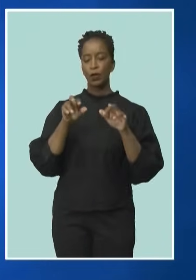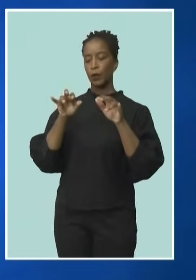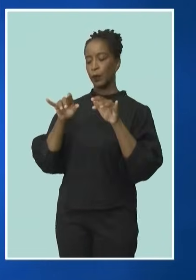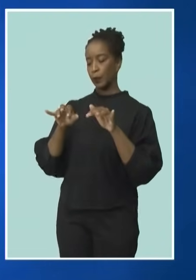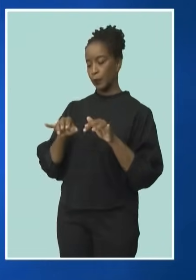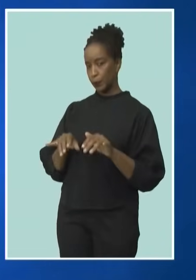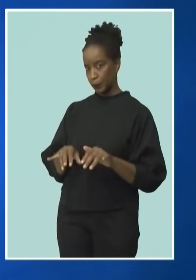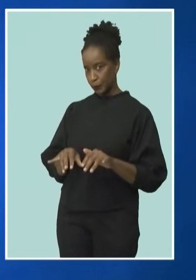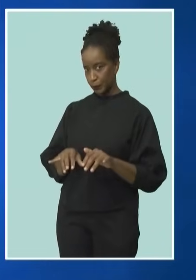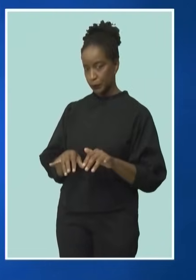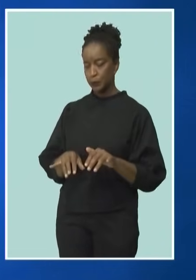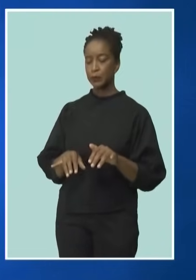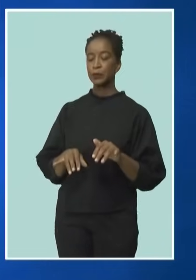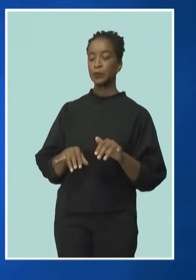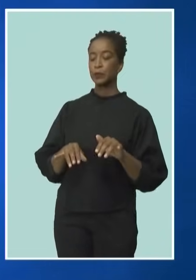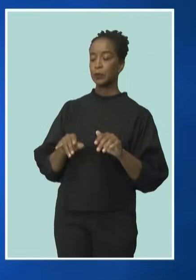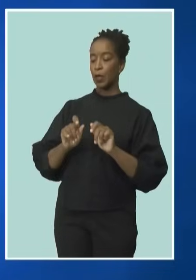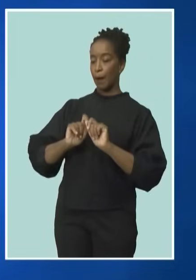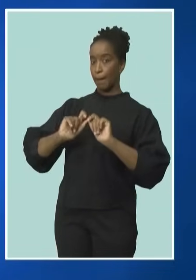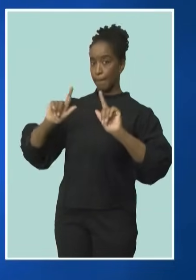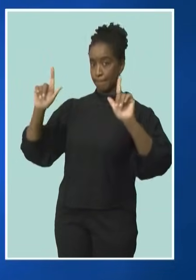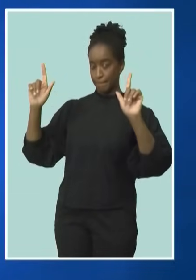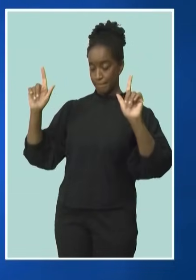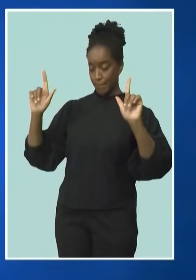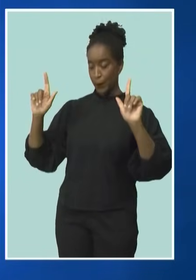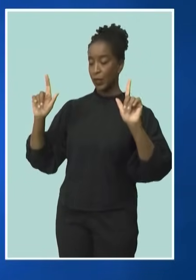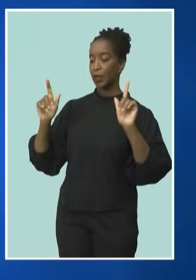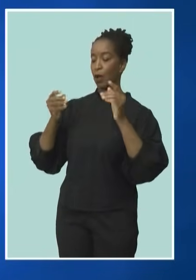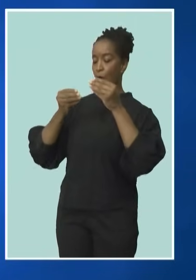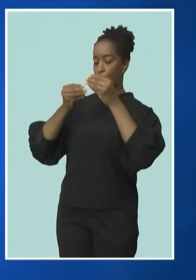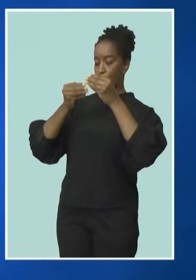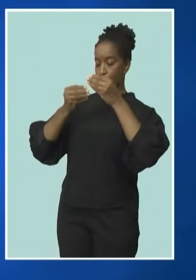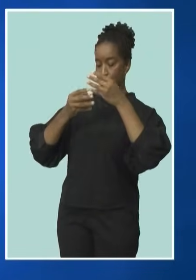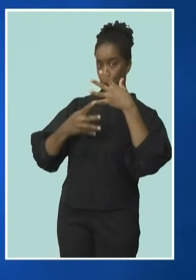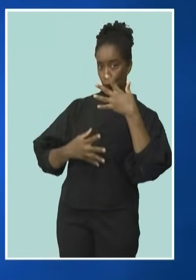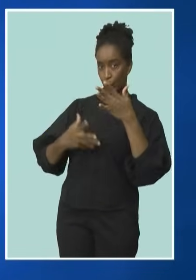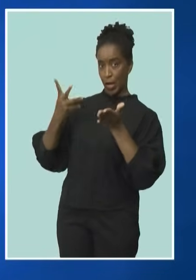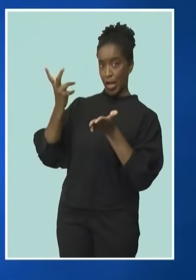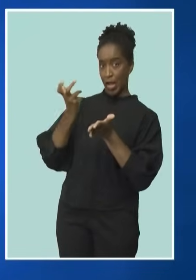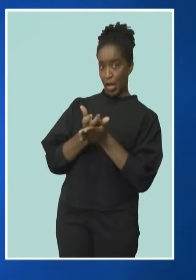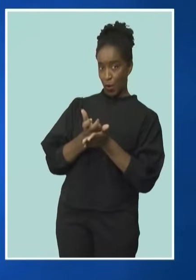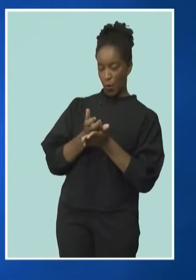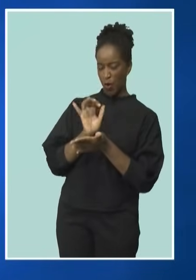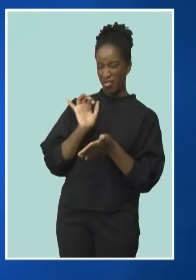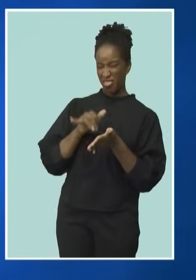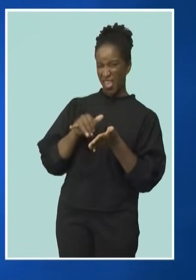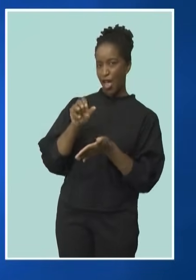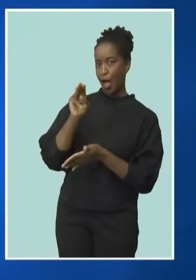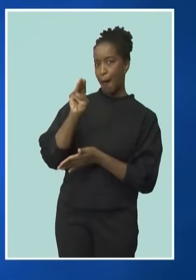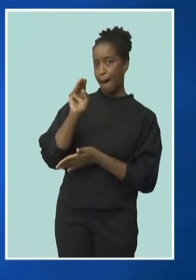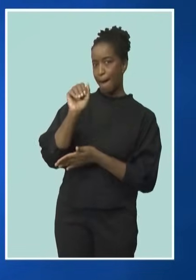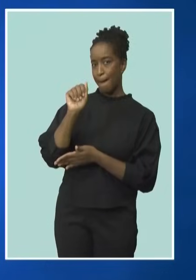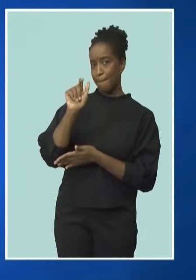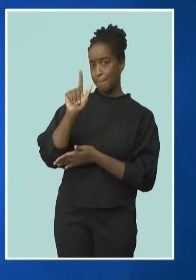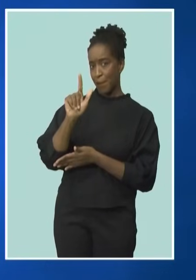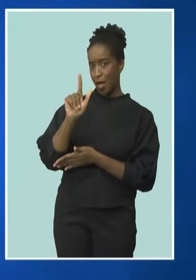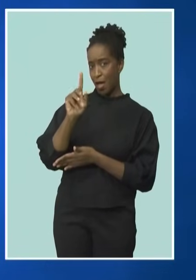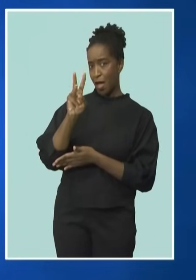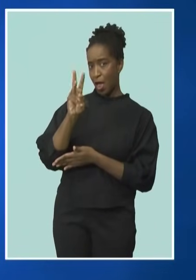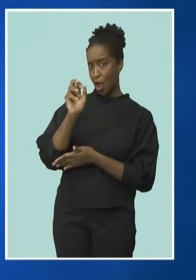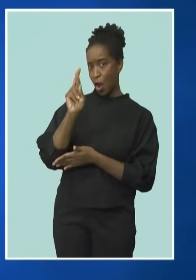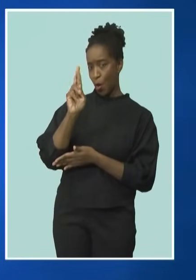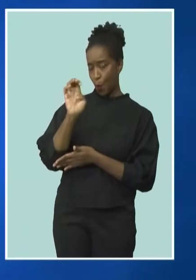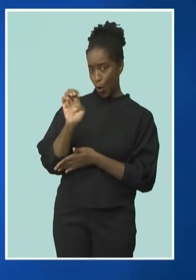file onto a machine which we call malware that is then activated, which can then use to then collect all sort